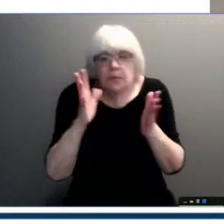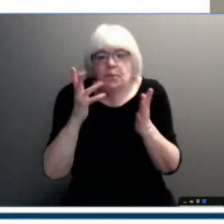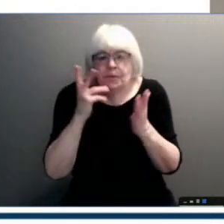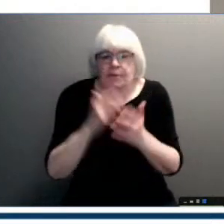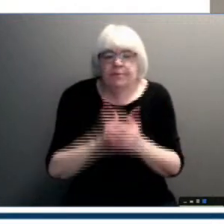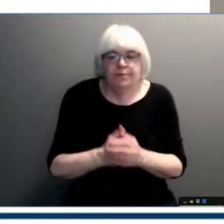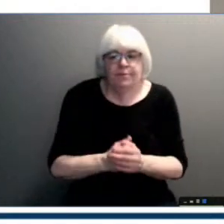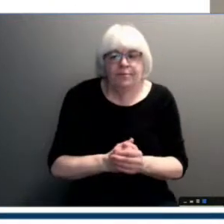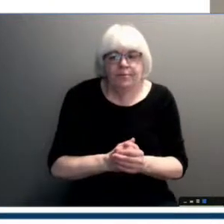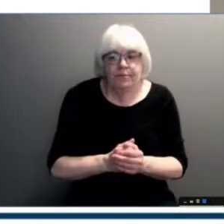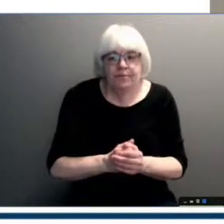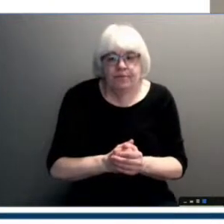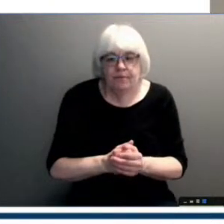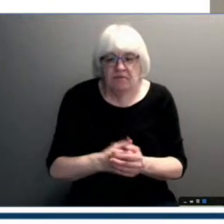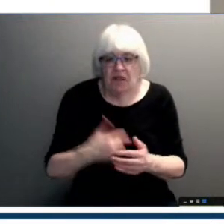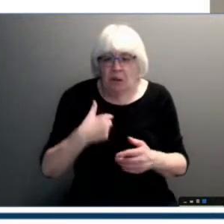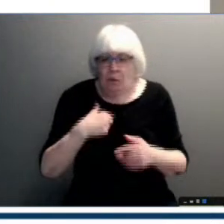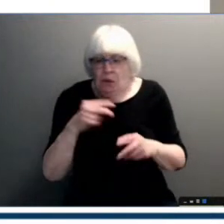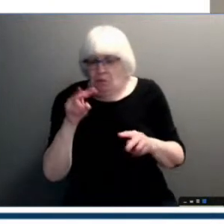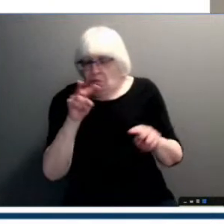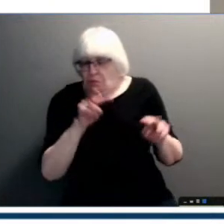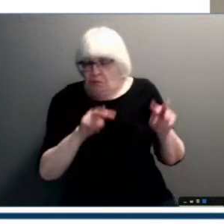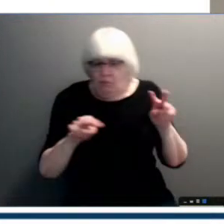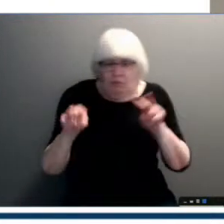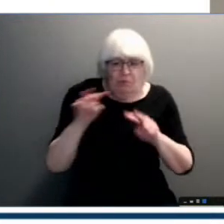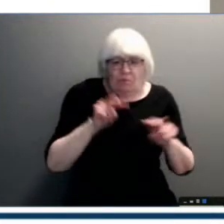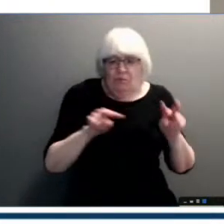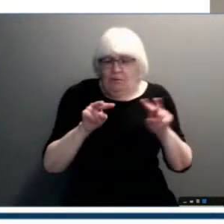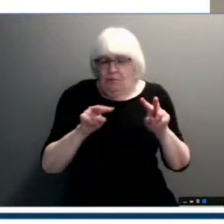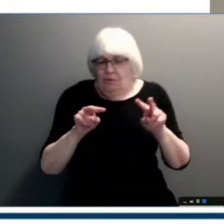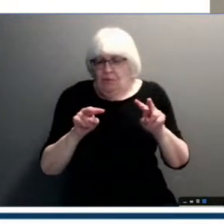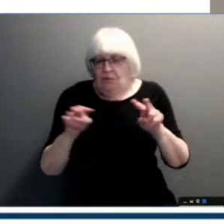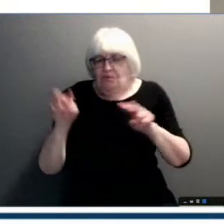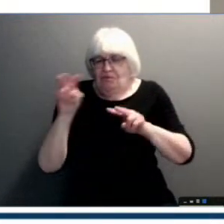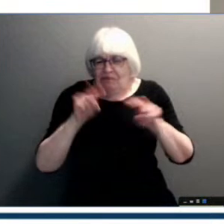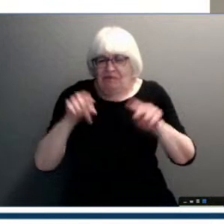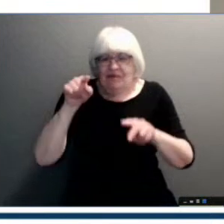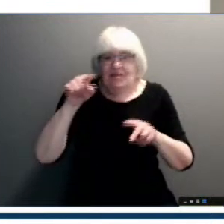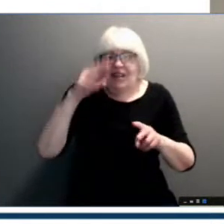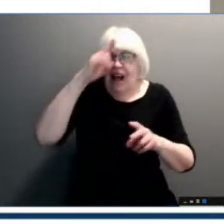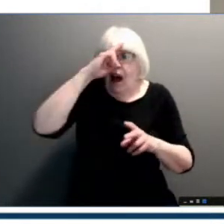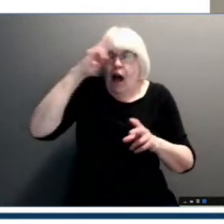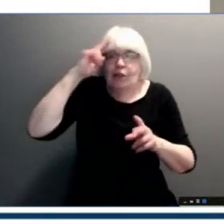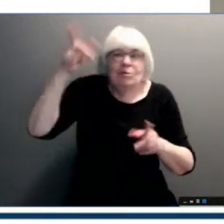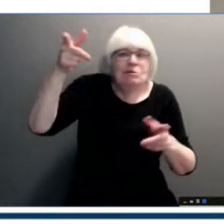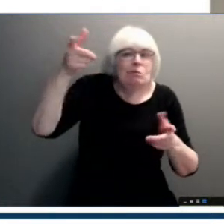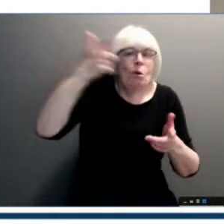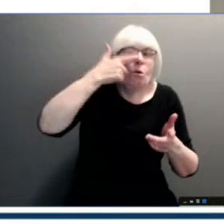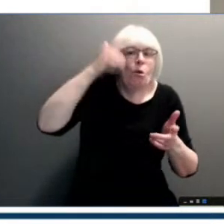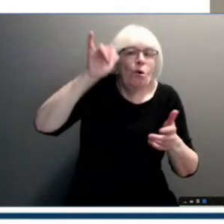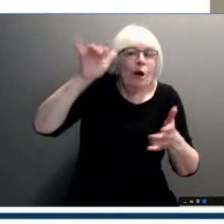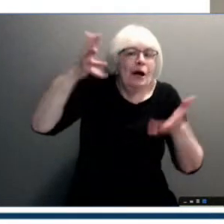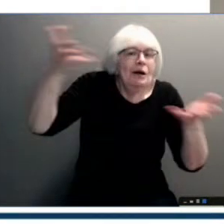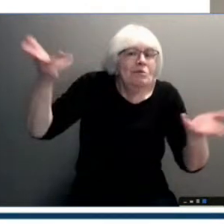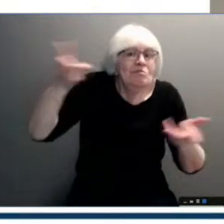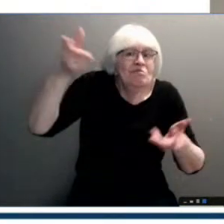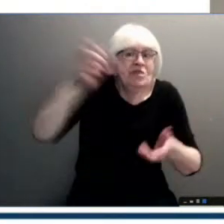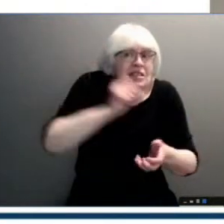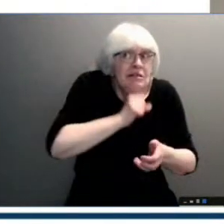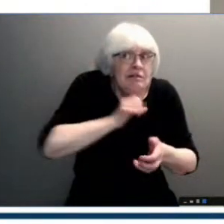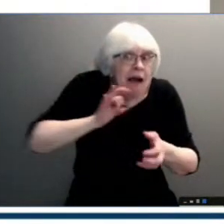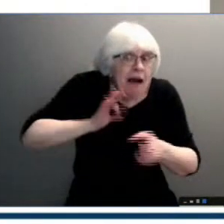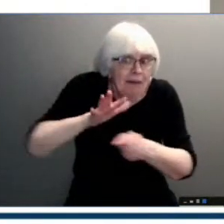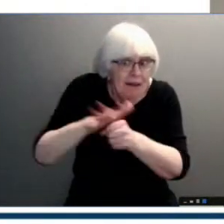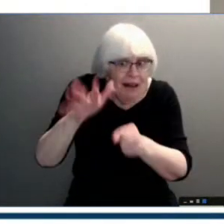assess things in terms of our hospitalizations, other impacts from staffing on the healthcare system on a daily basis. We